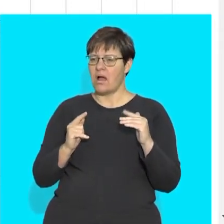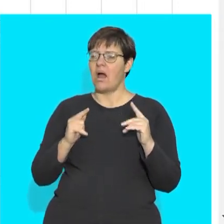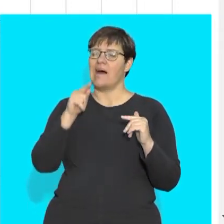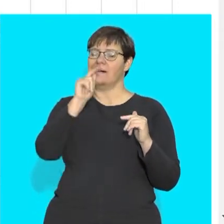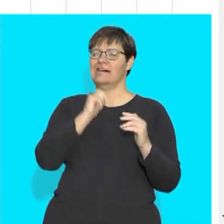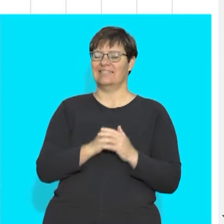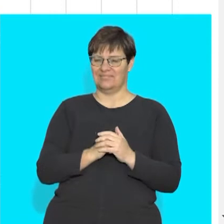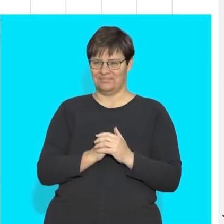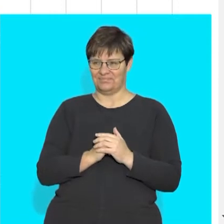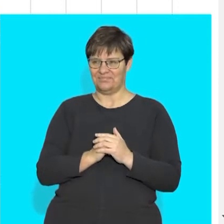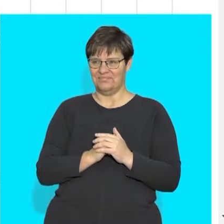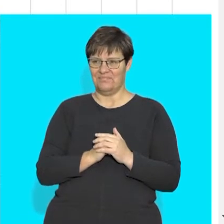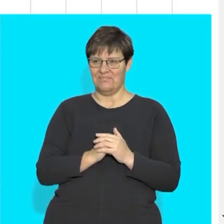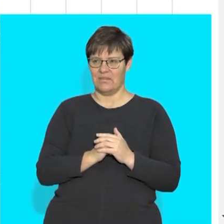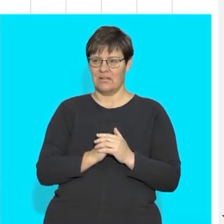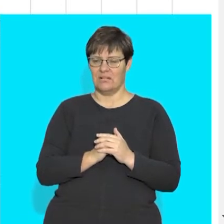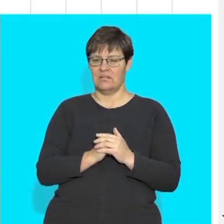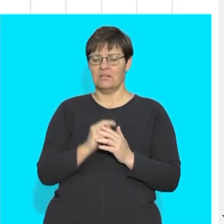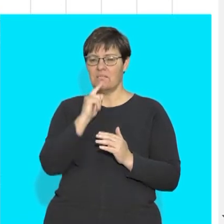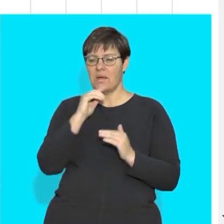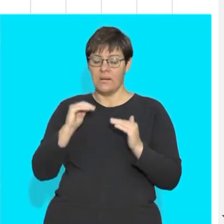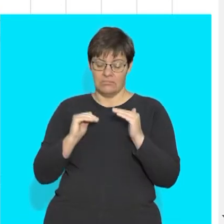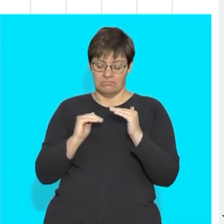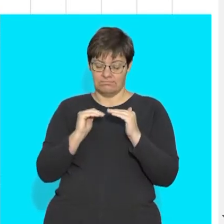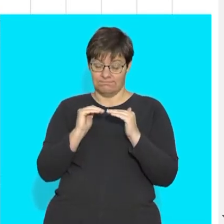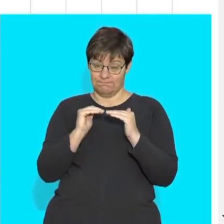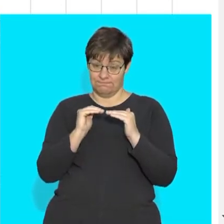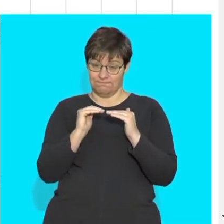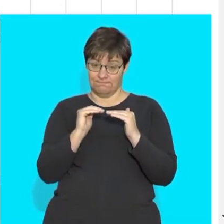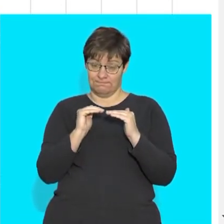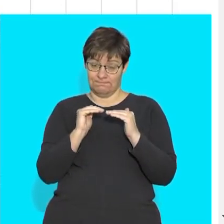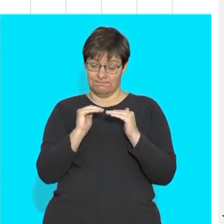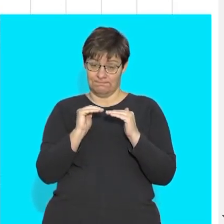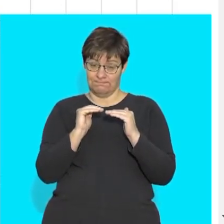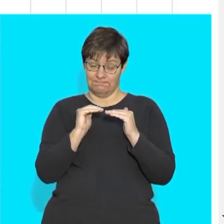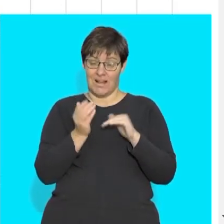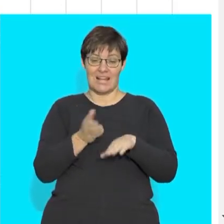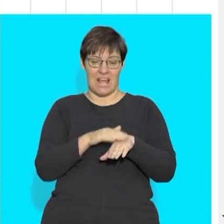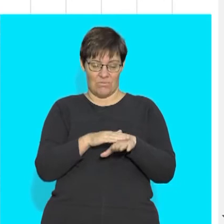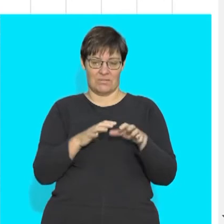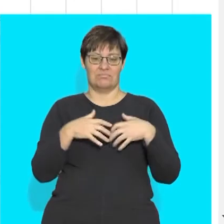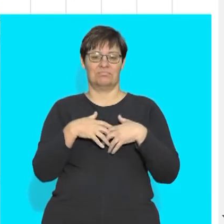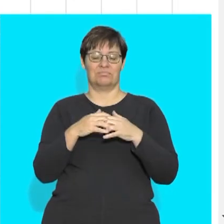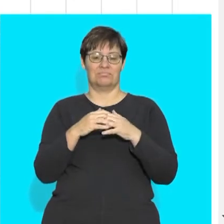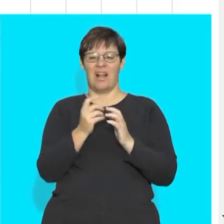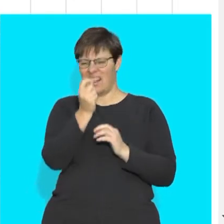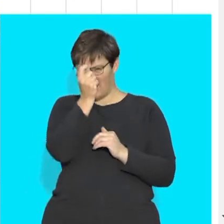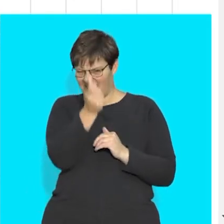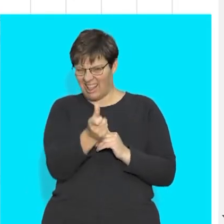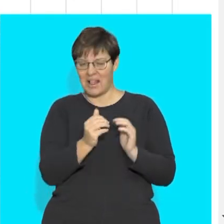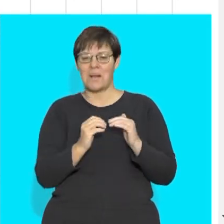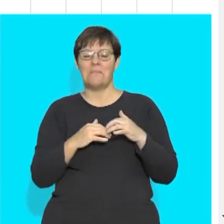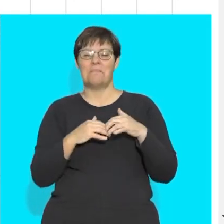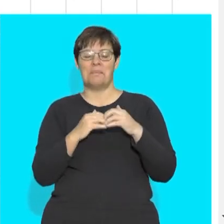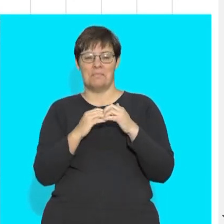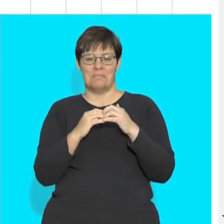in the ultraviolet. Ah, there we go. I've now got current, a small